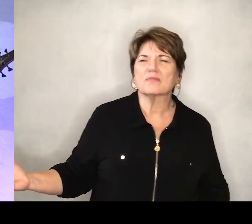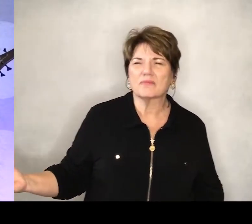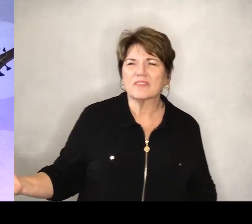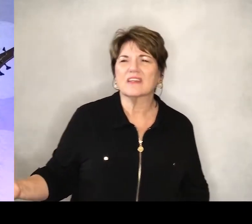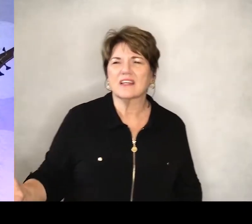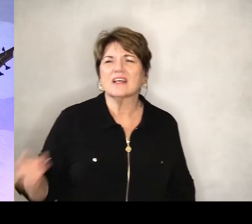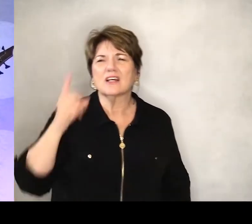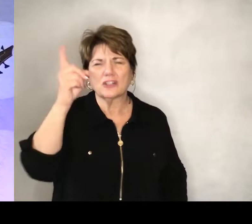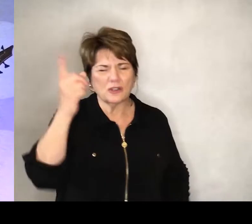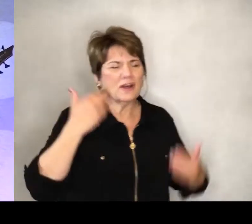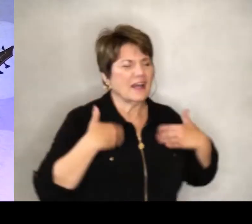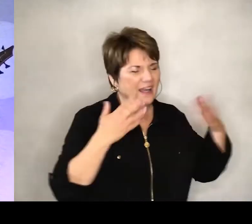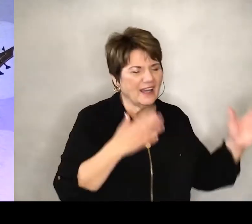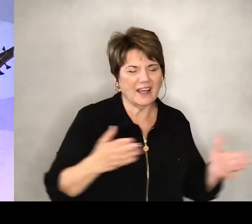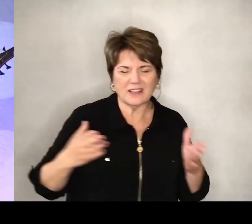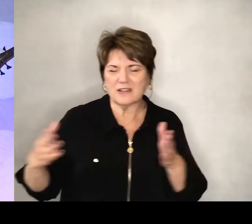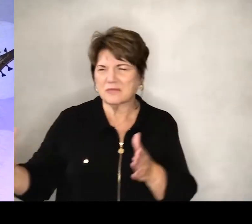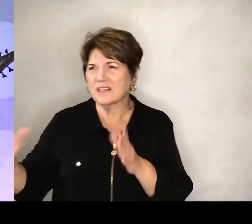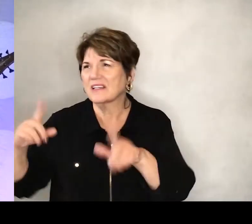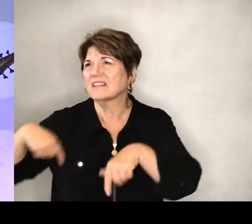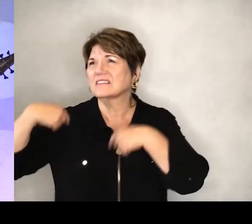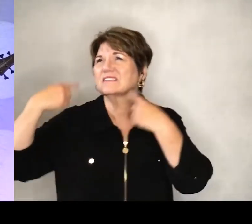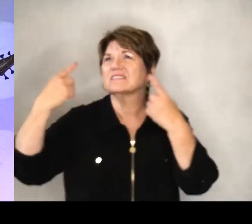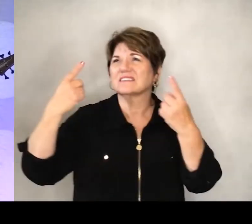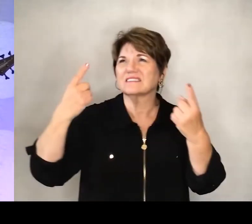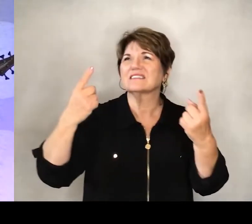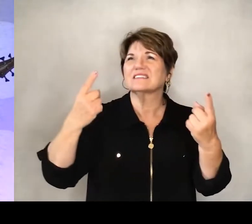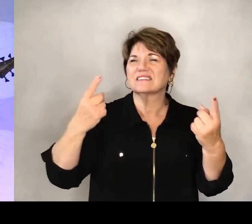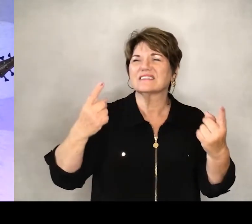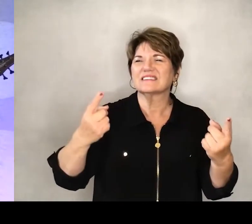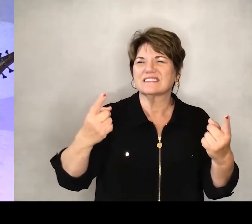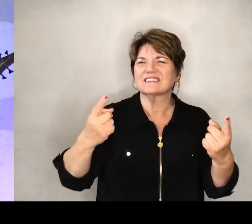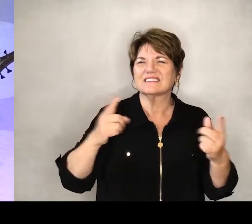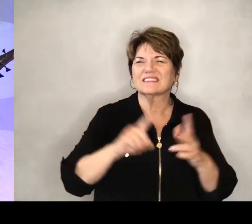had a plan from the start.